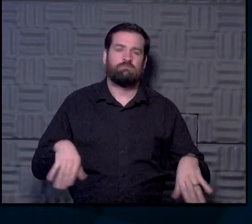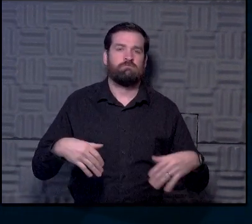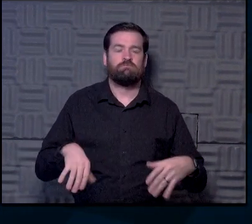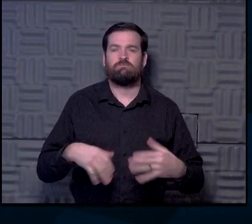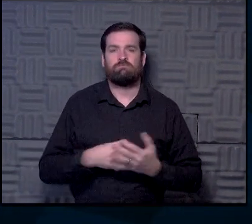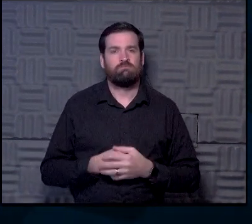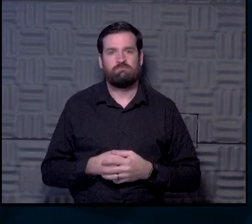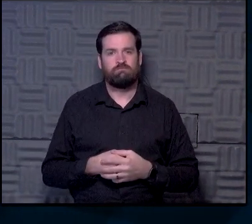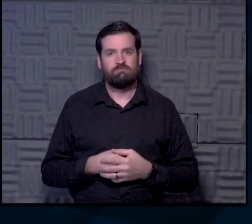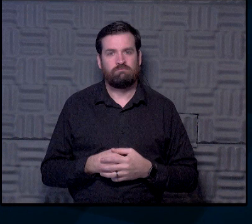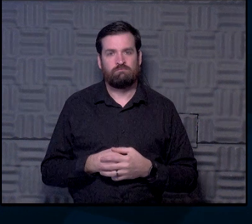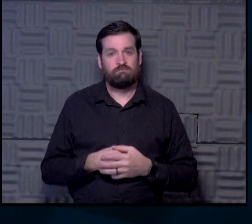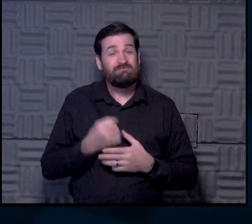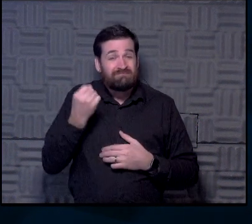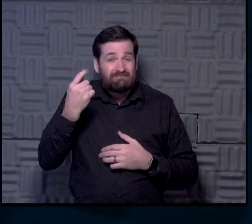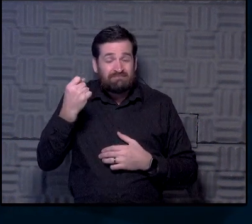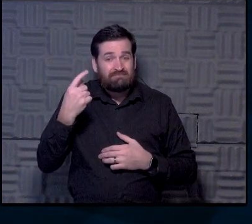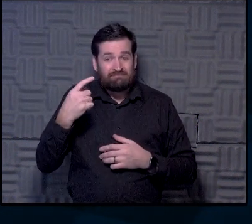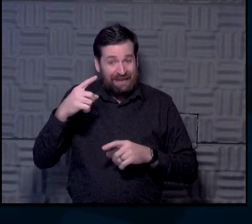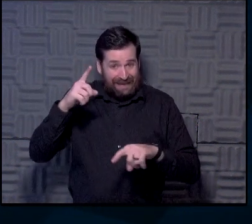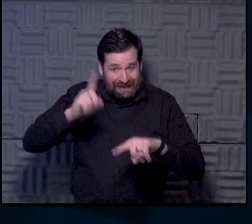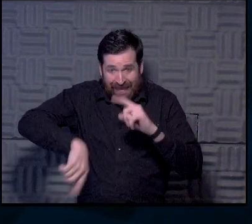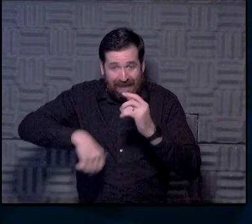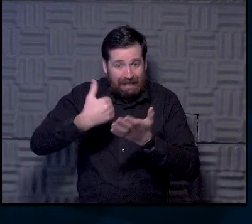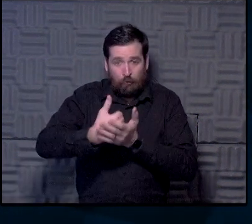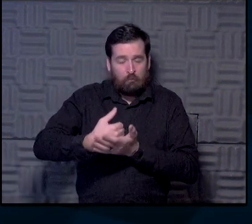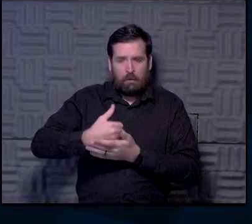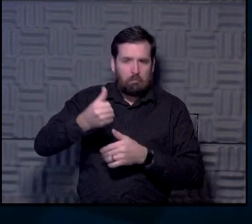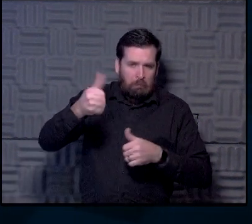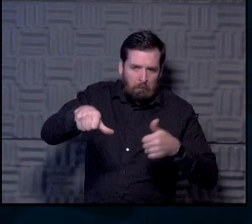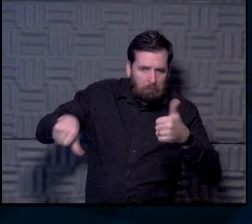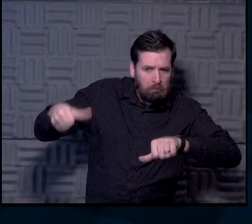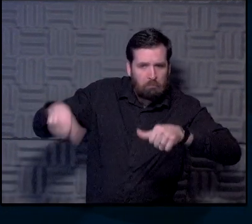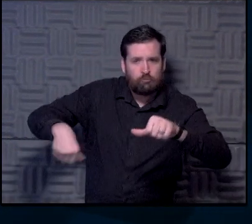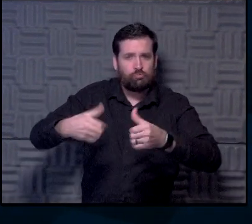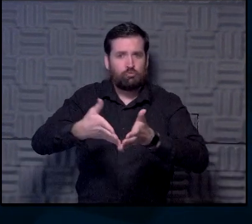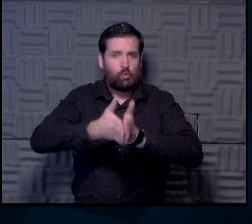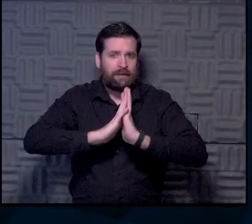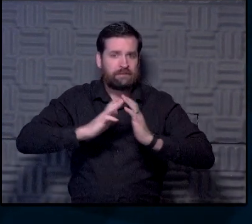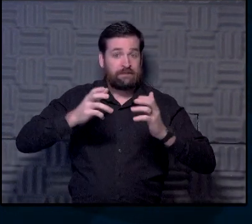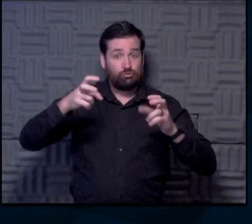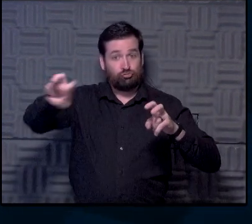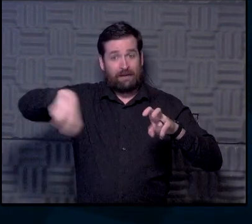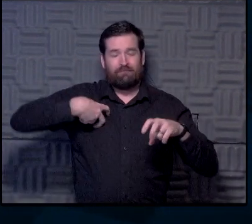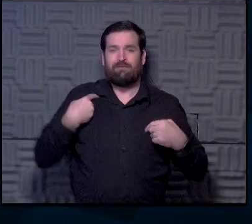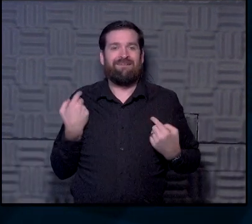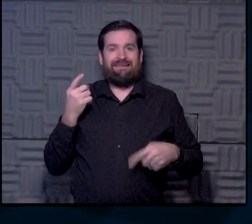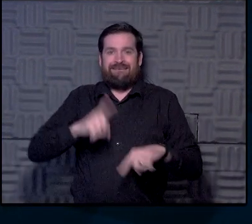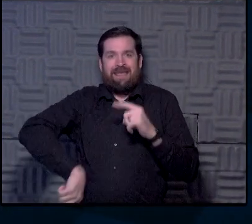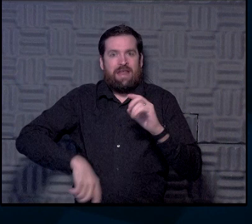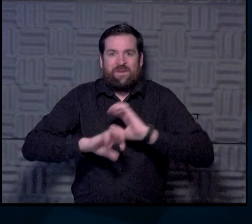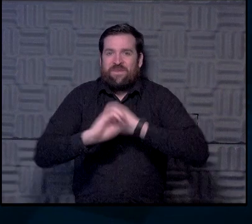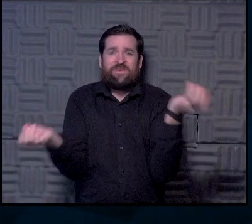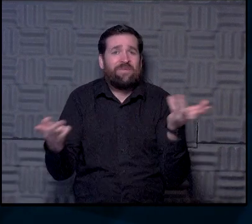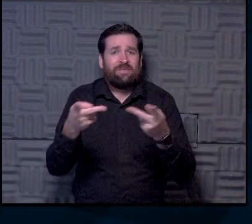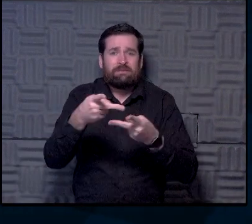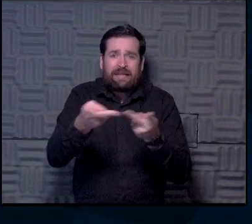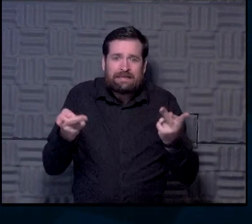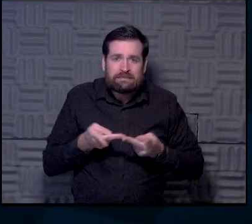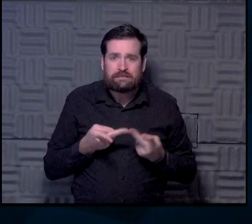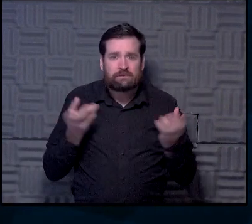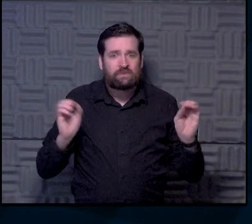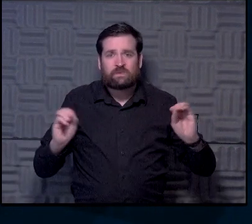not the number of people that we couldn't help, that we had to say no to requesting transfer, for example, because we just didn't have a place to put them